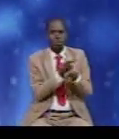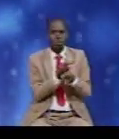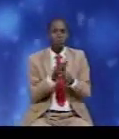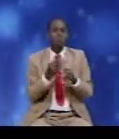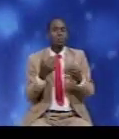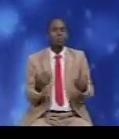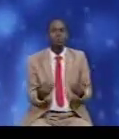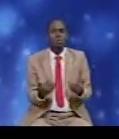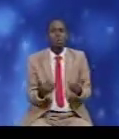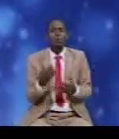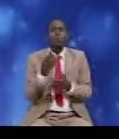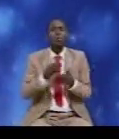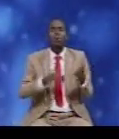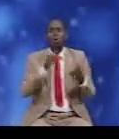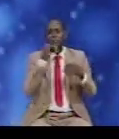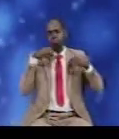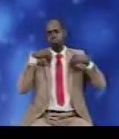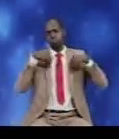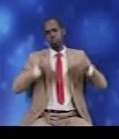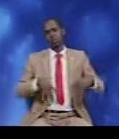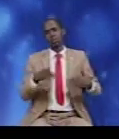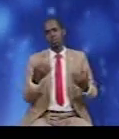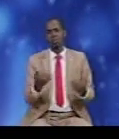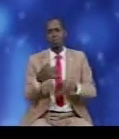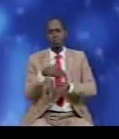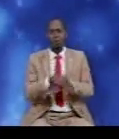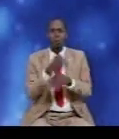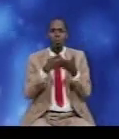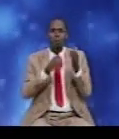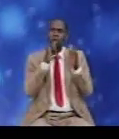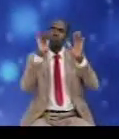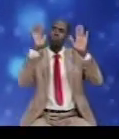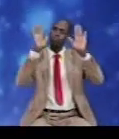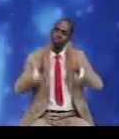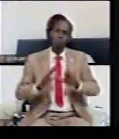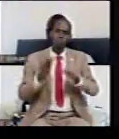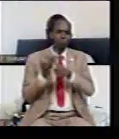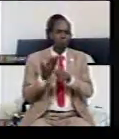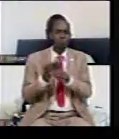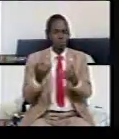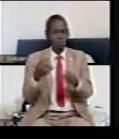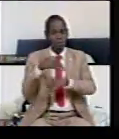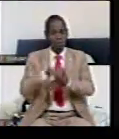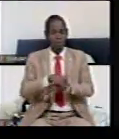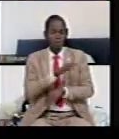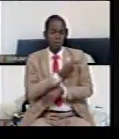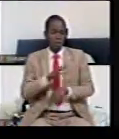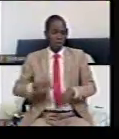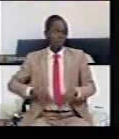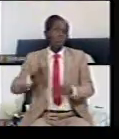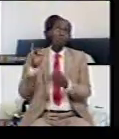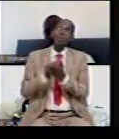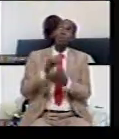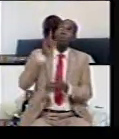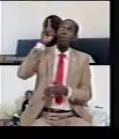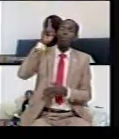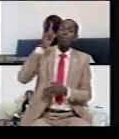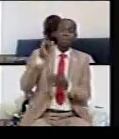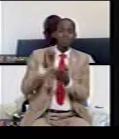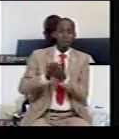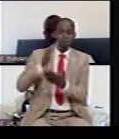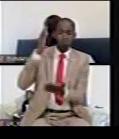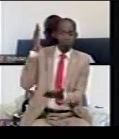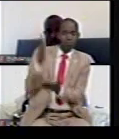tonight? What's perplexing your mind tonight? Christ, the one that stops and